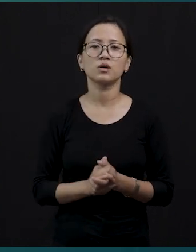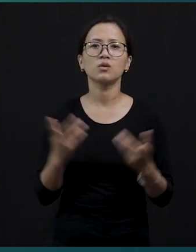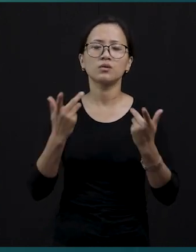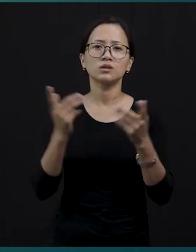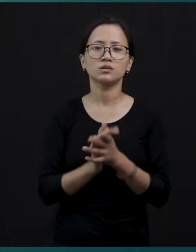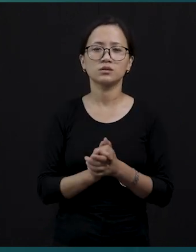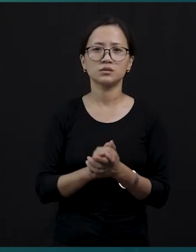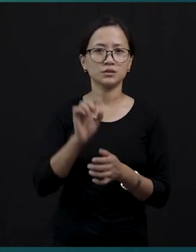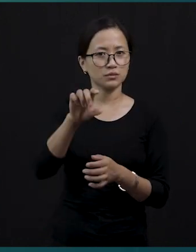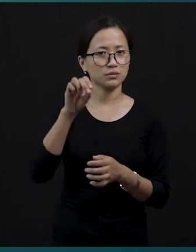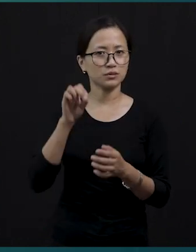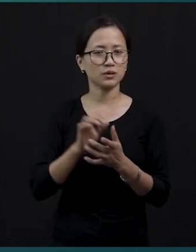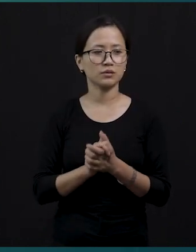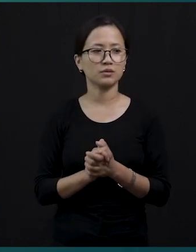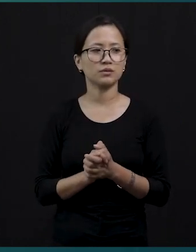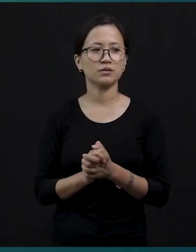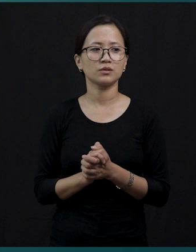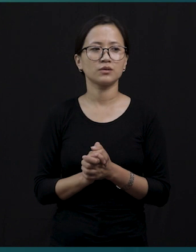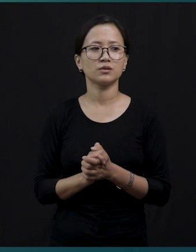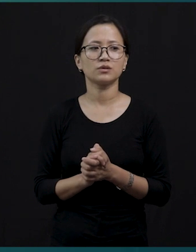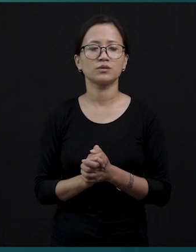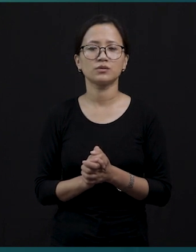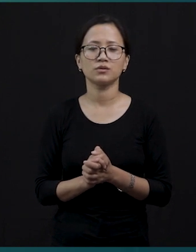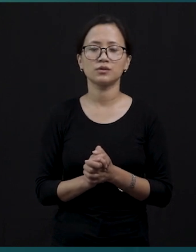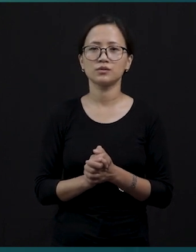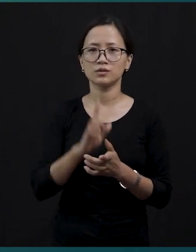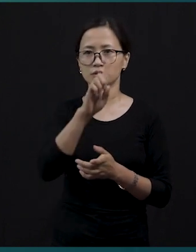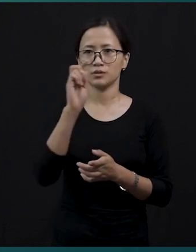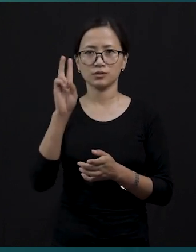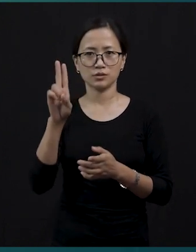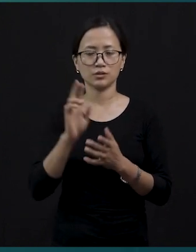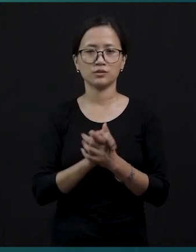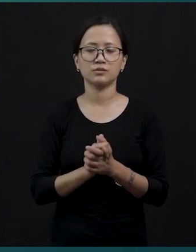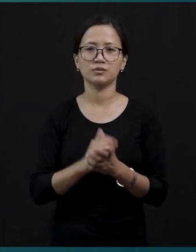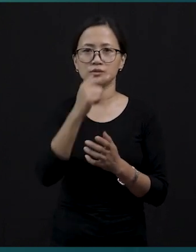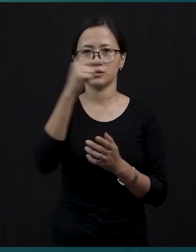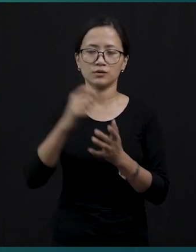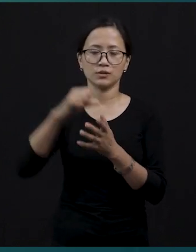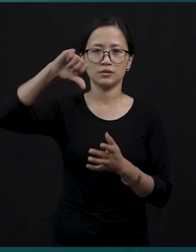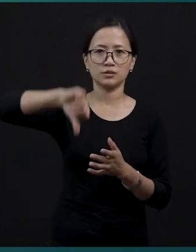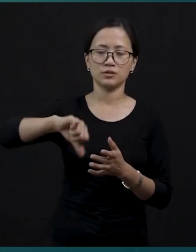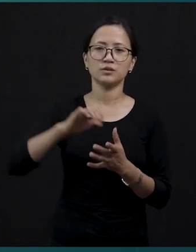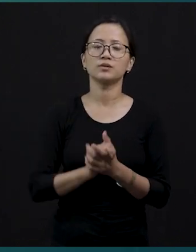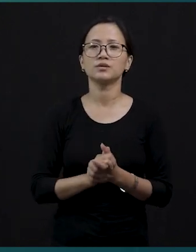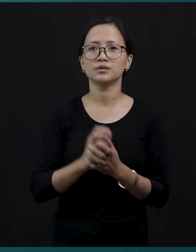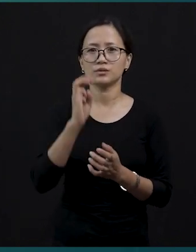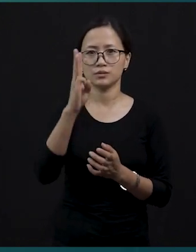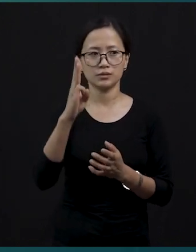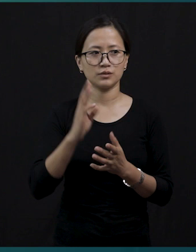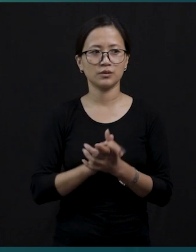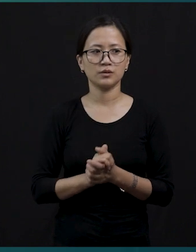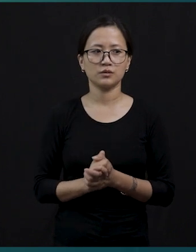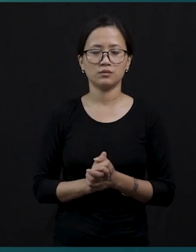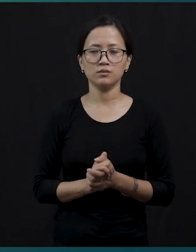you need to do here again? You need to take borrow from here. It will become 12, and 12 minus 9, it will be 3,